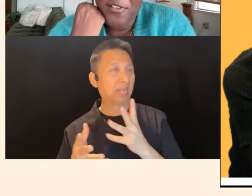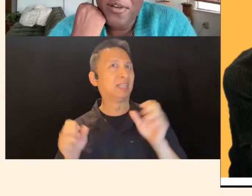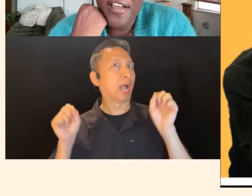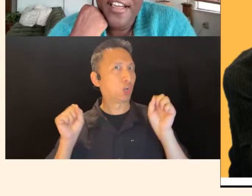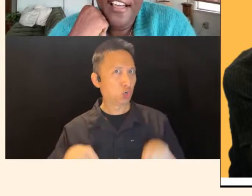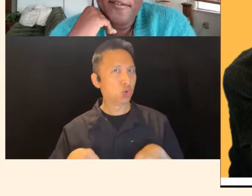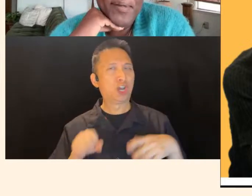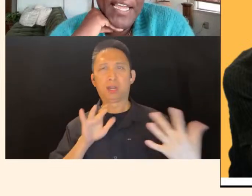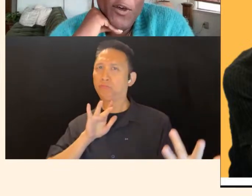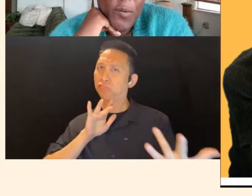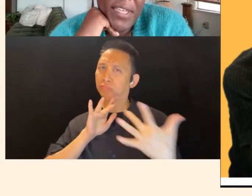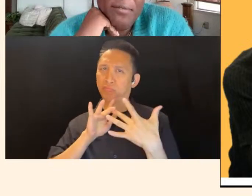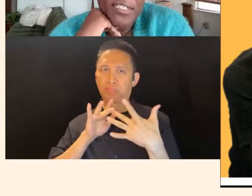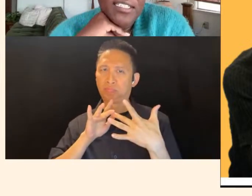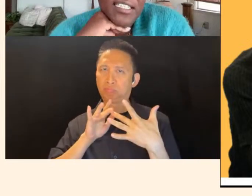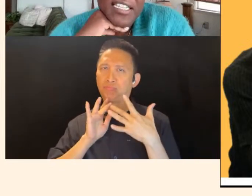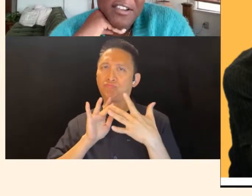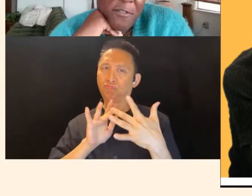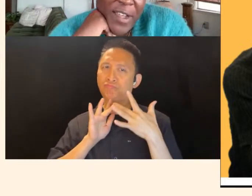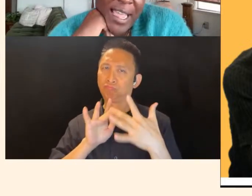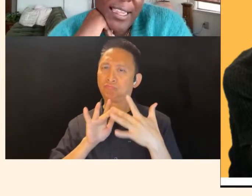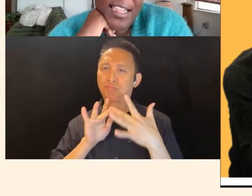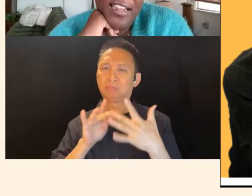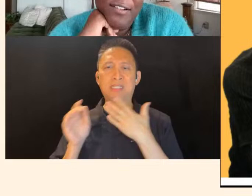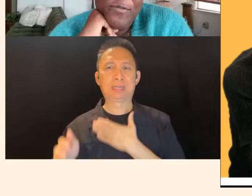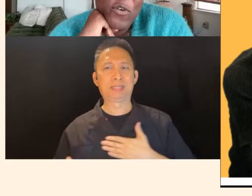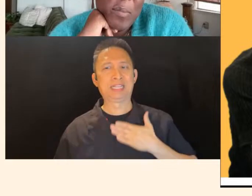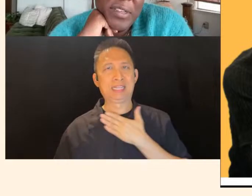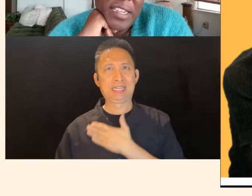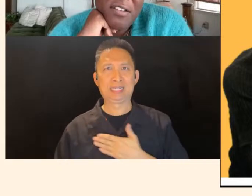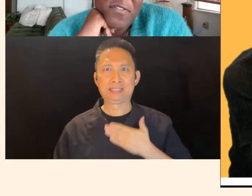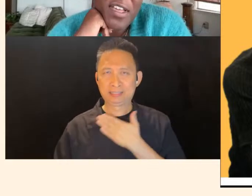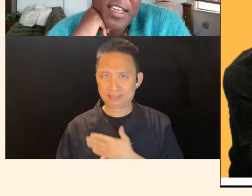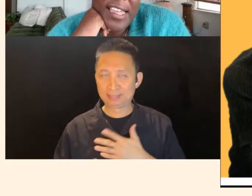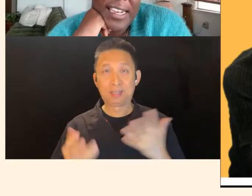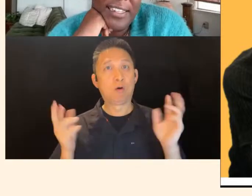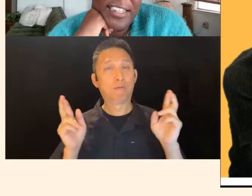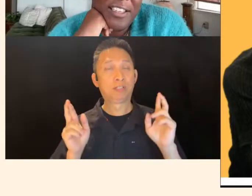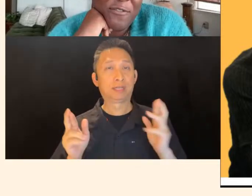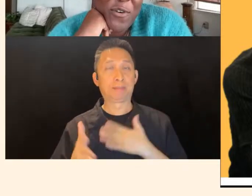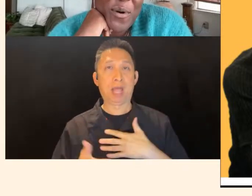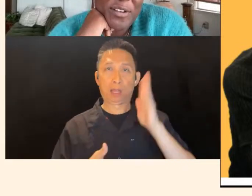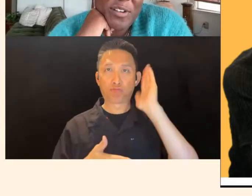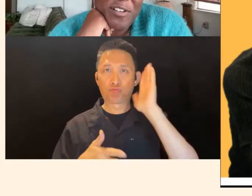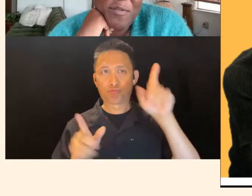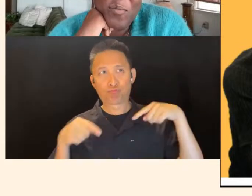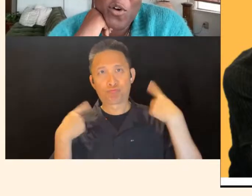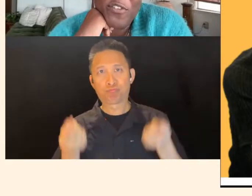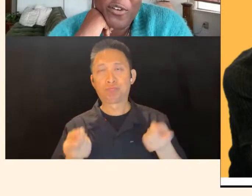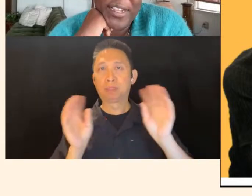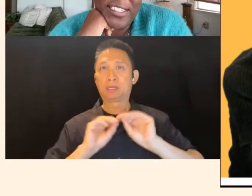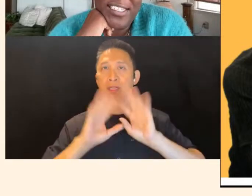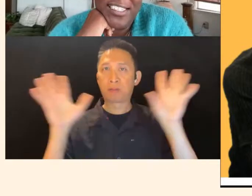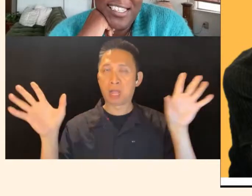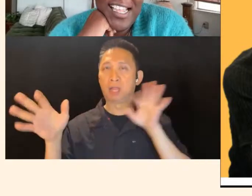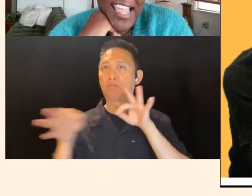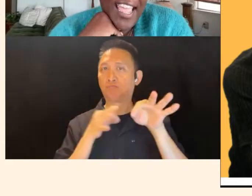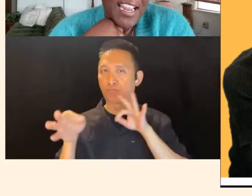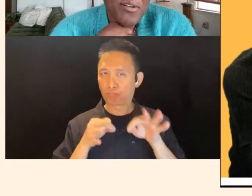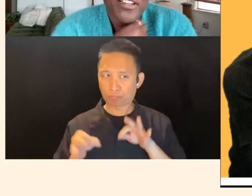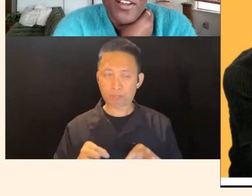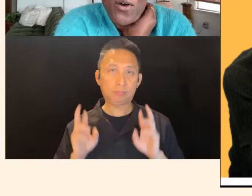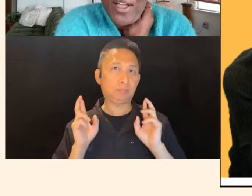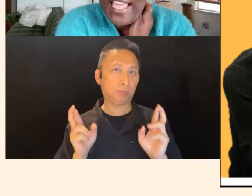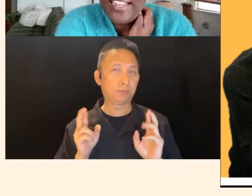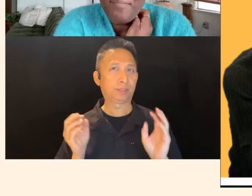with you. But I hope that was clarified and informative, and looking forward to more of your questions.